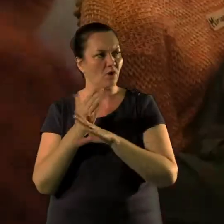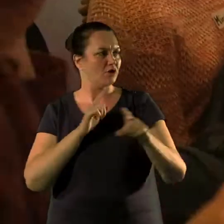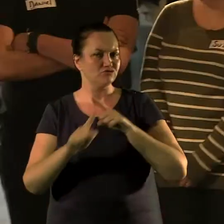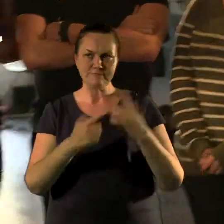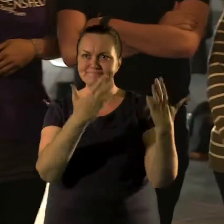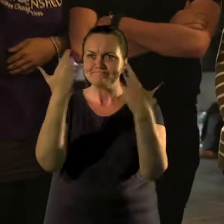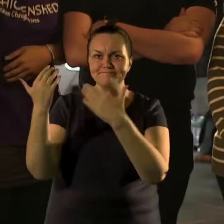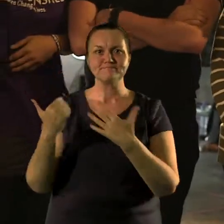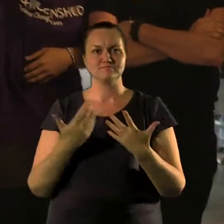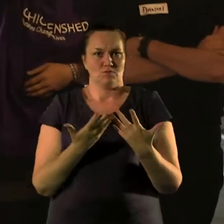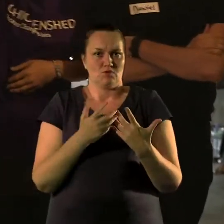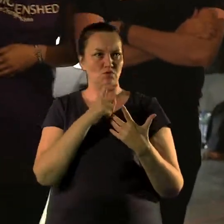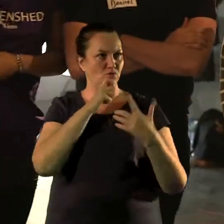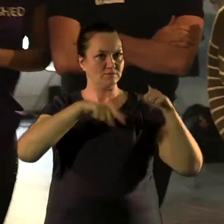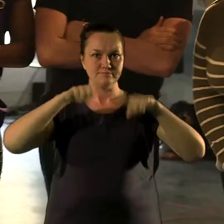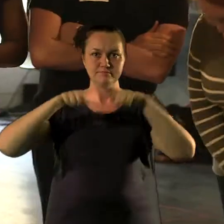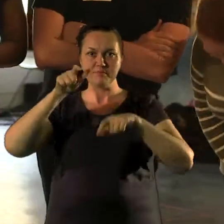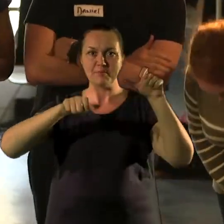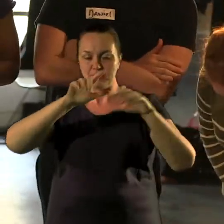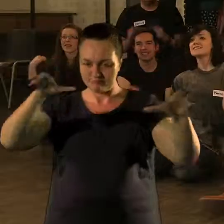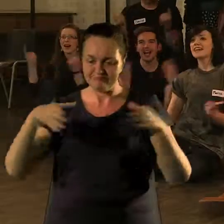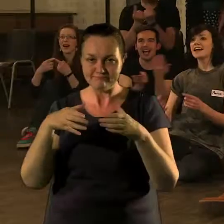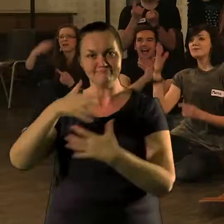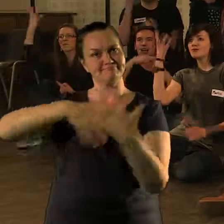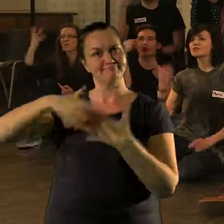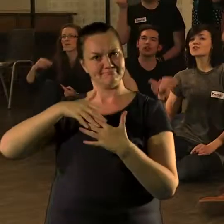it's really important to mix it up a bit.